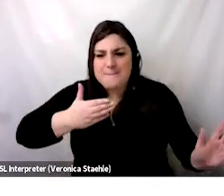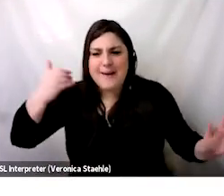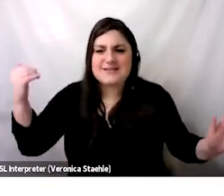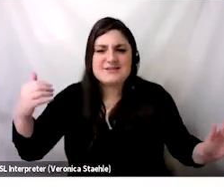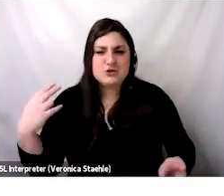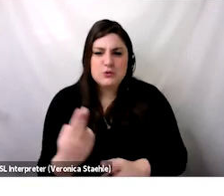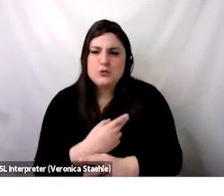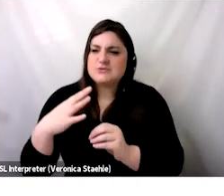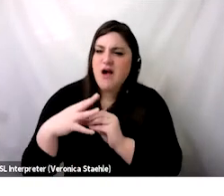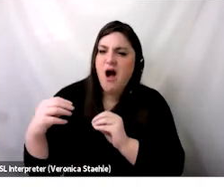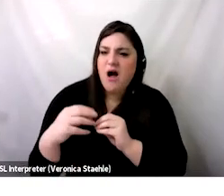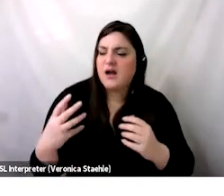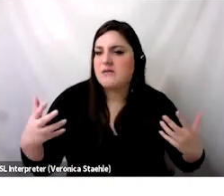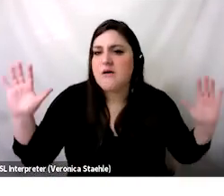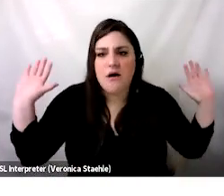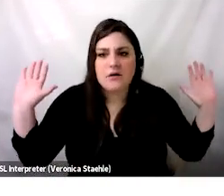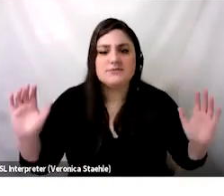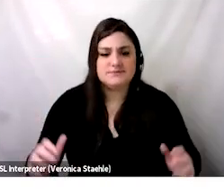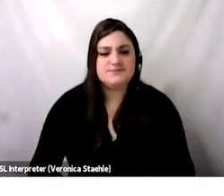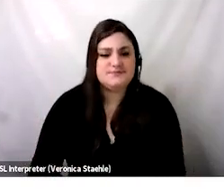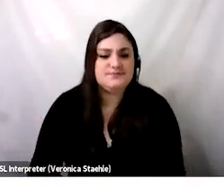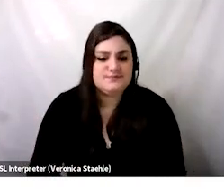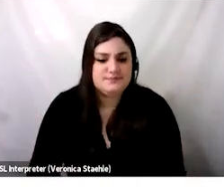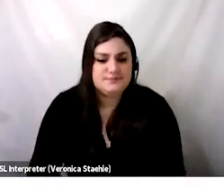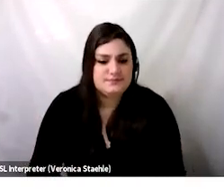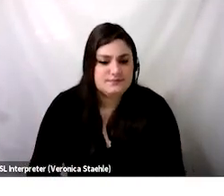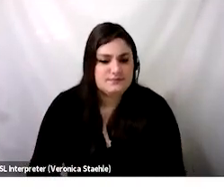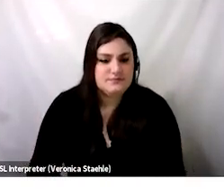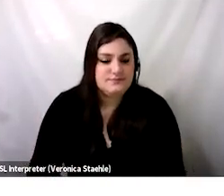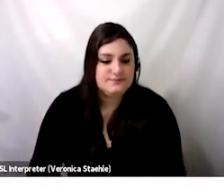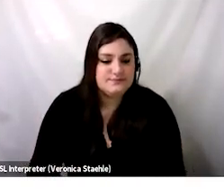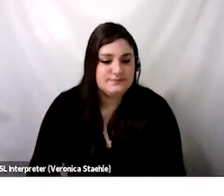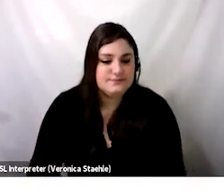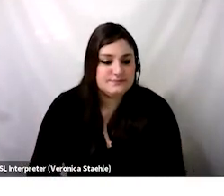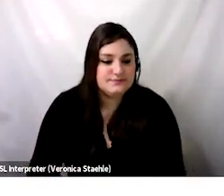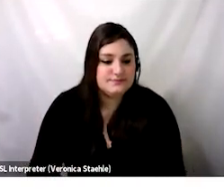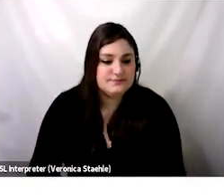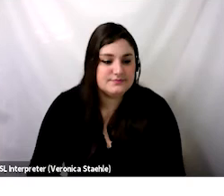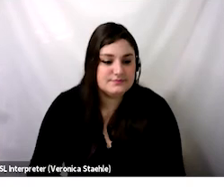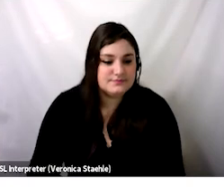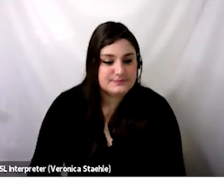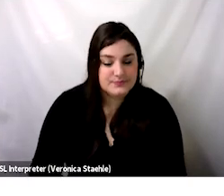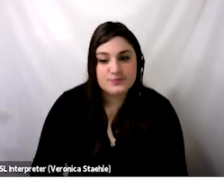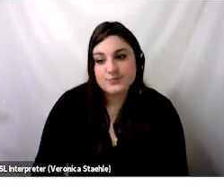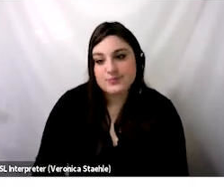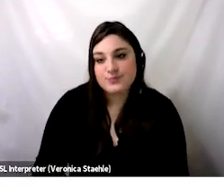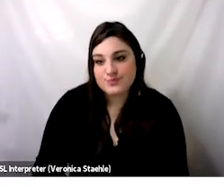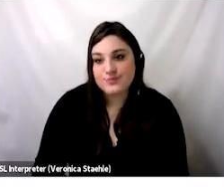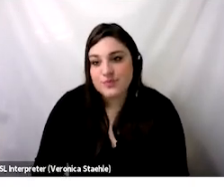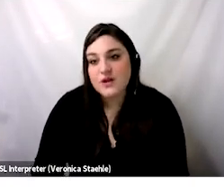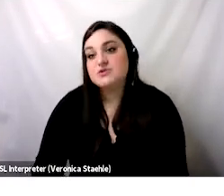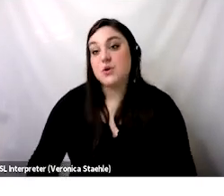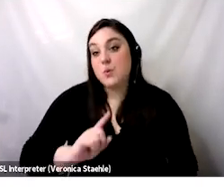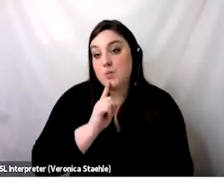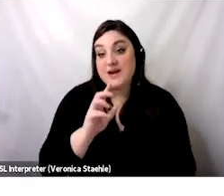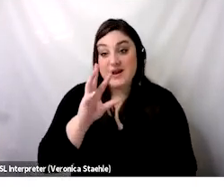so, like I said, it was the North that had the